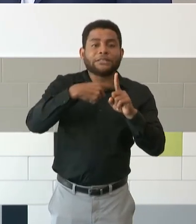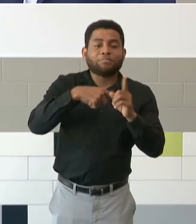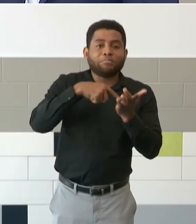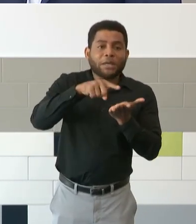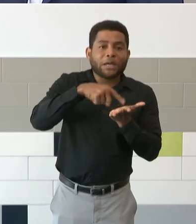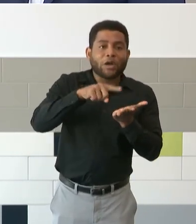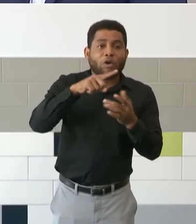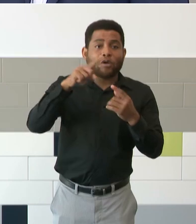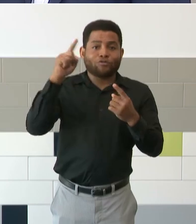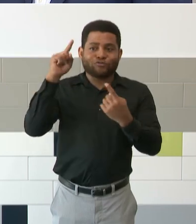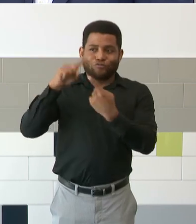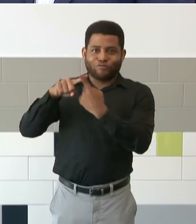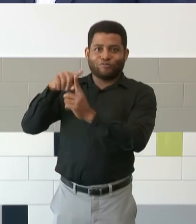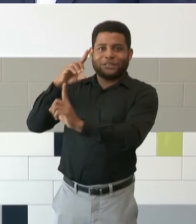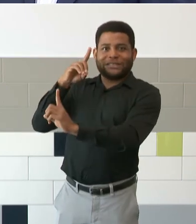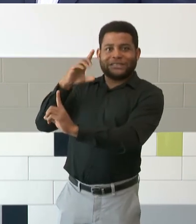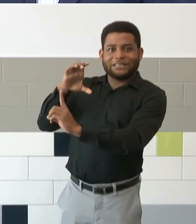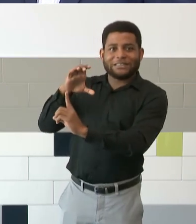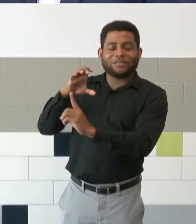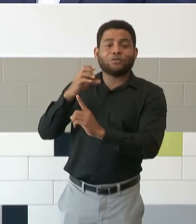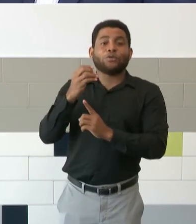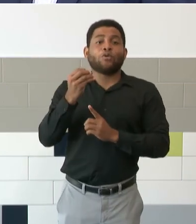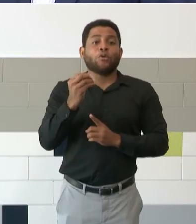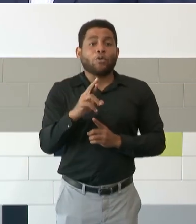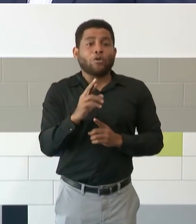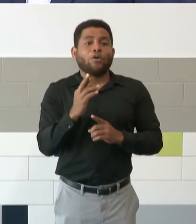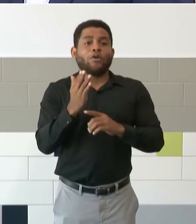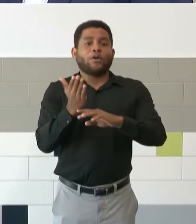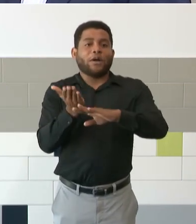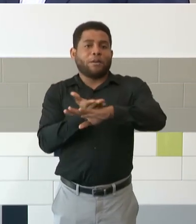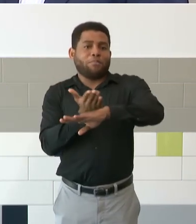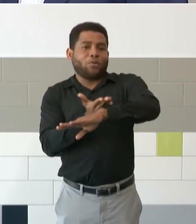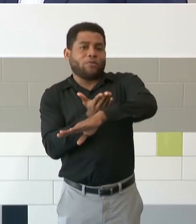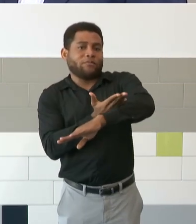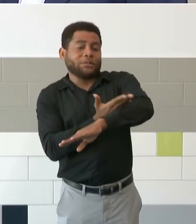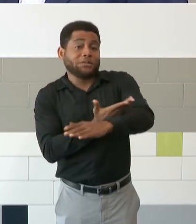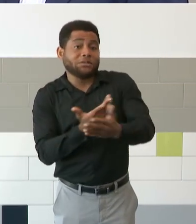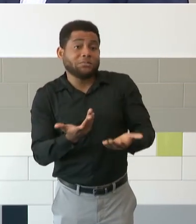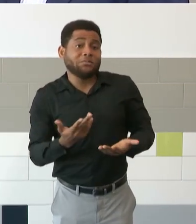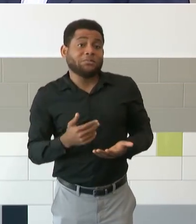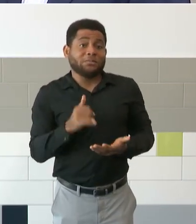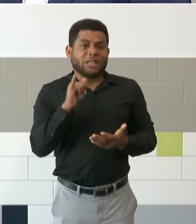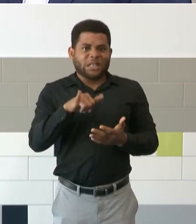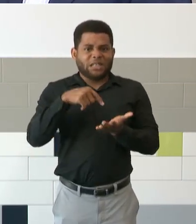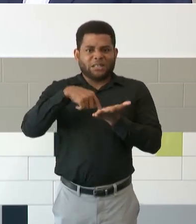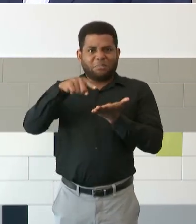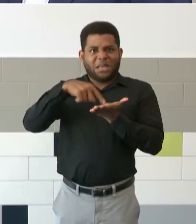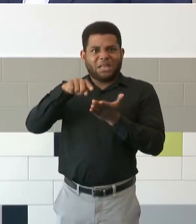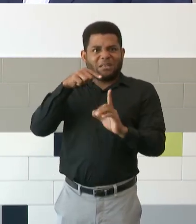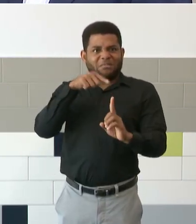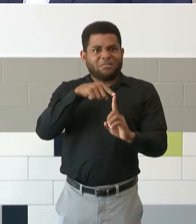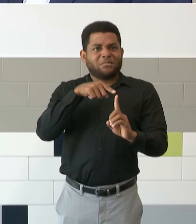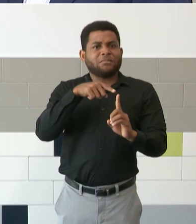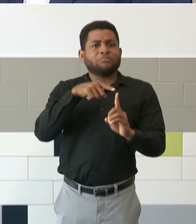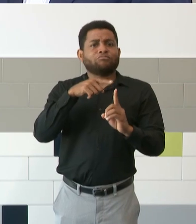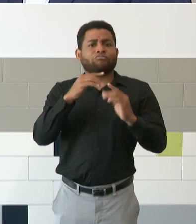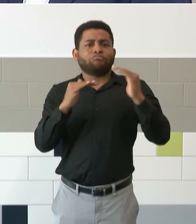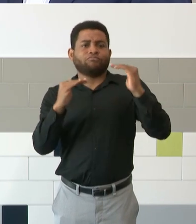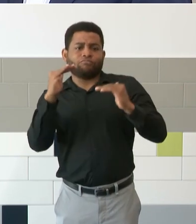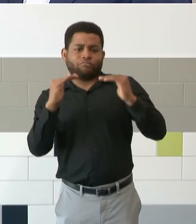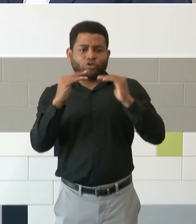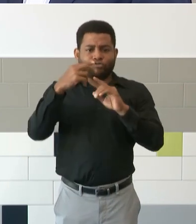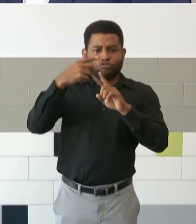or in-kind improvements such as building renovations that defray the cost of rent on an annual basis.